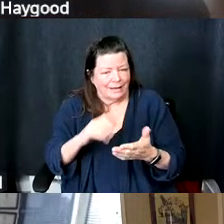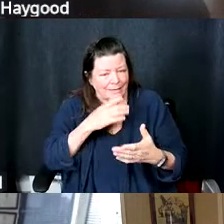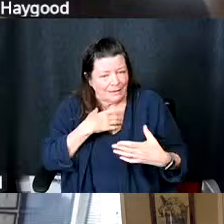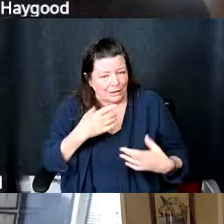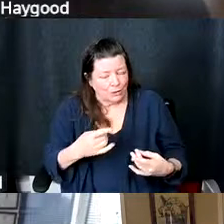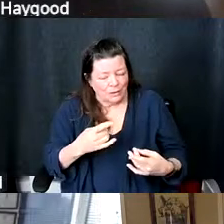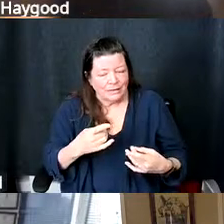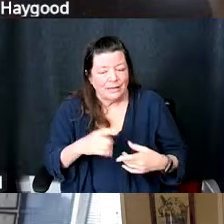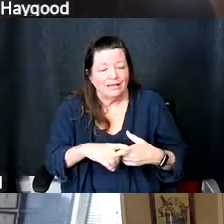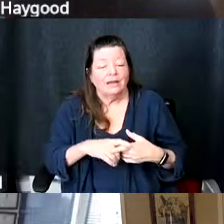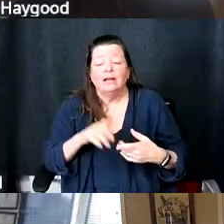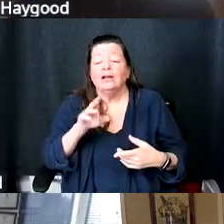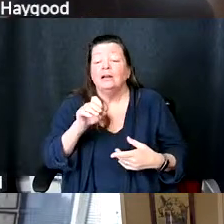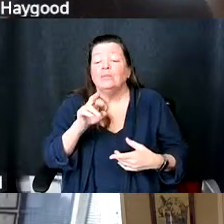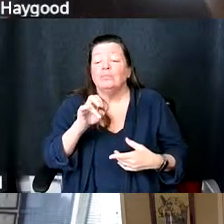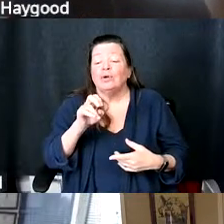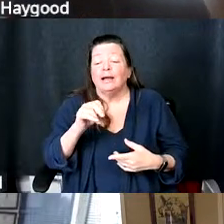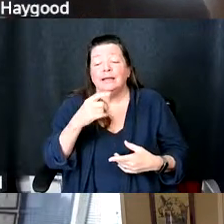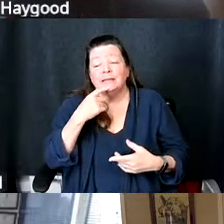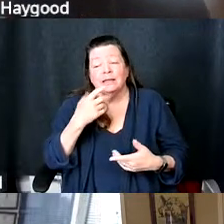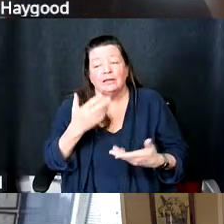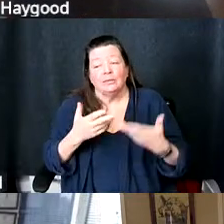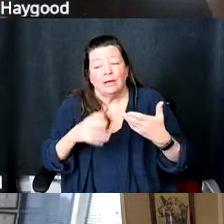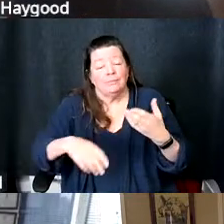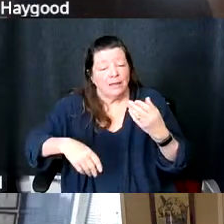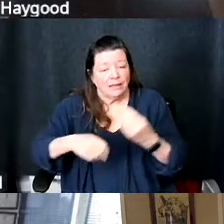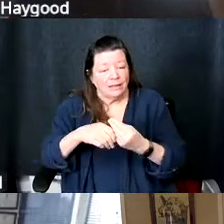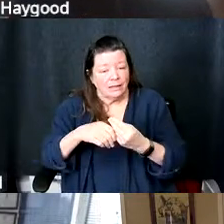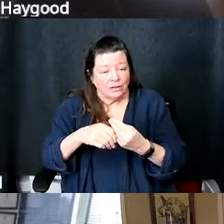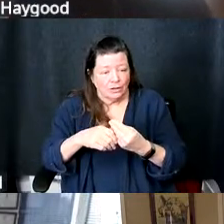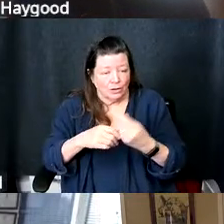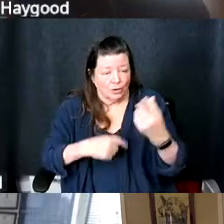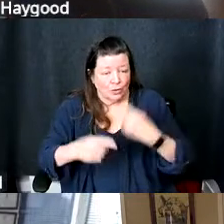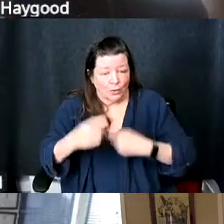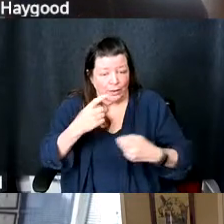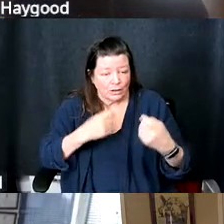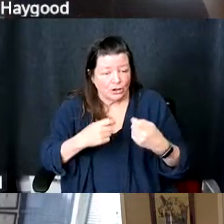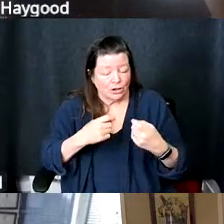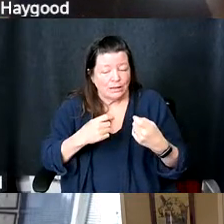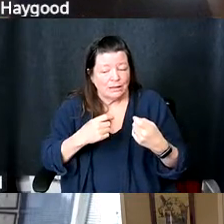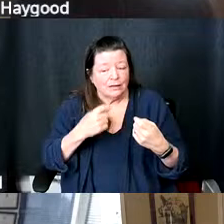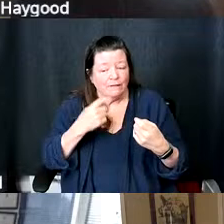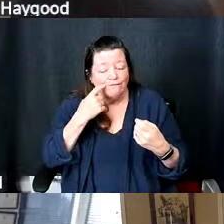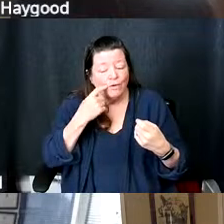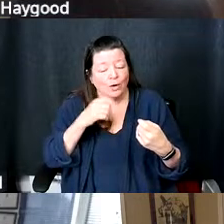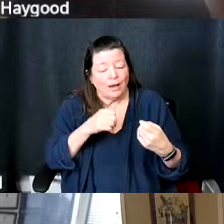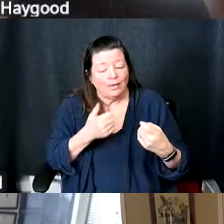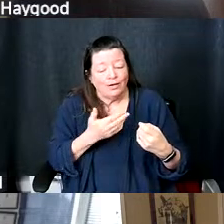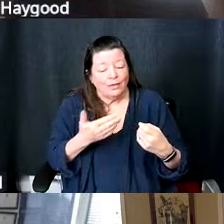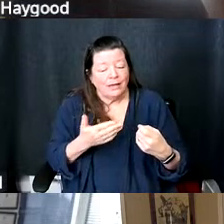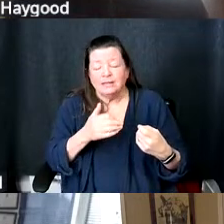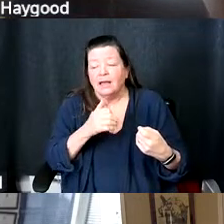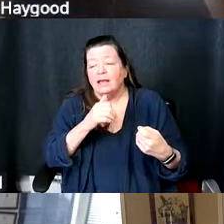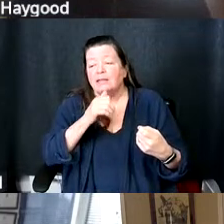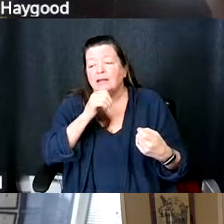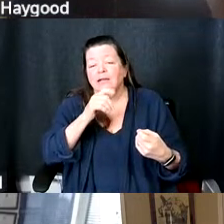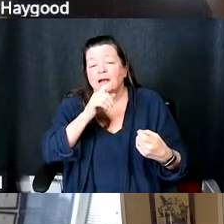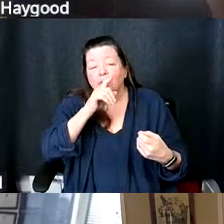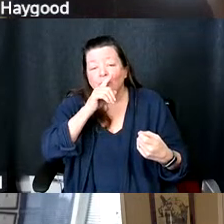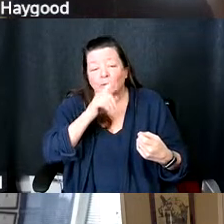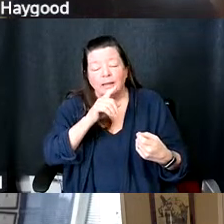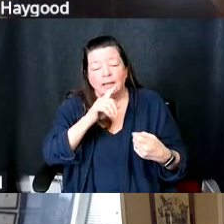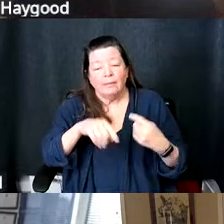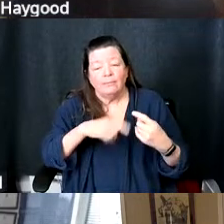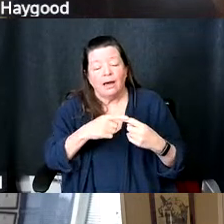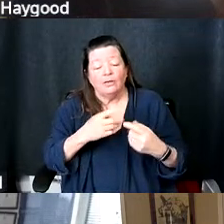Ryan is suggesting there's possible additional, question and space for other things that might not be about the revenue flow. The